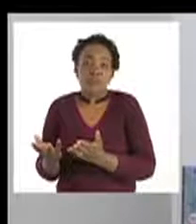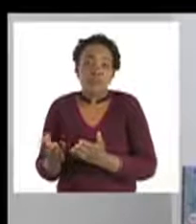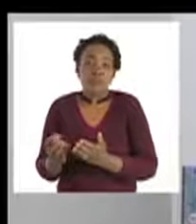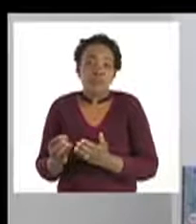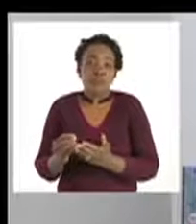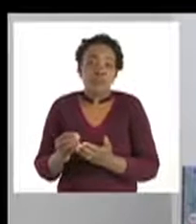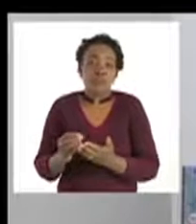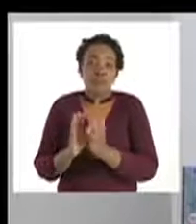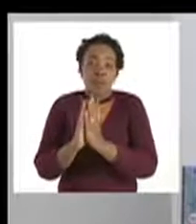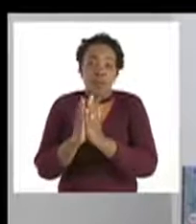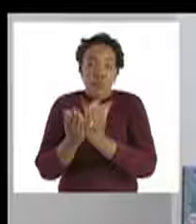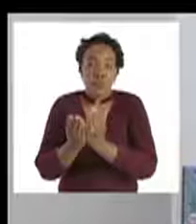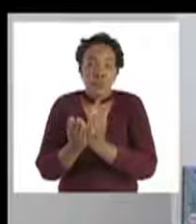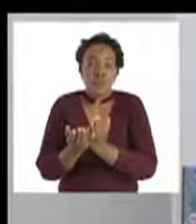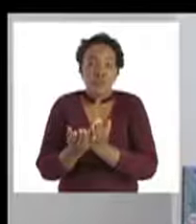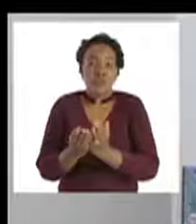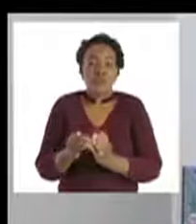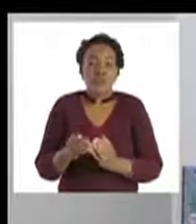books